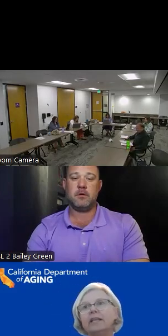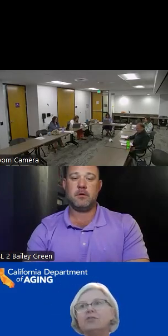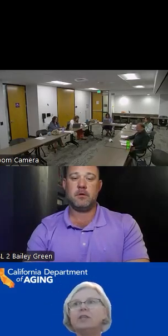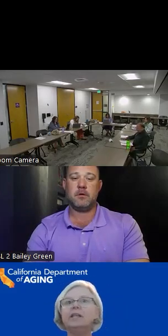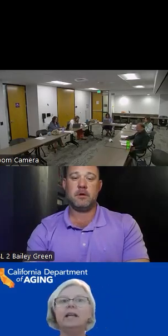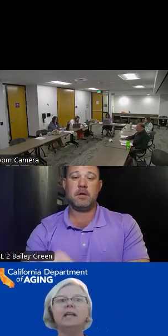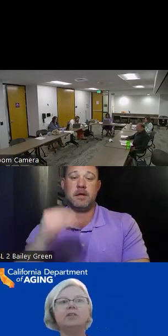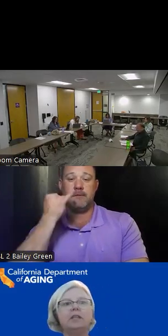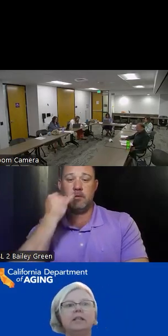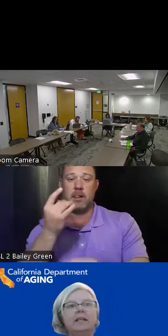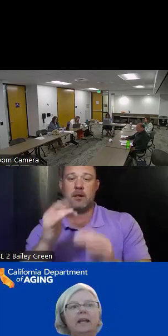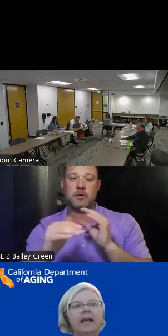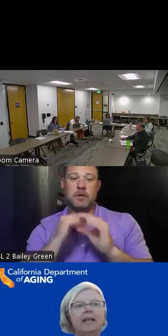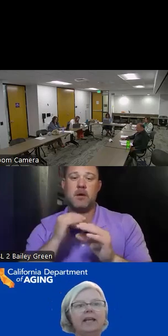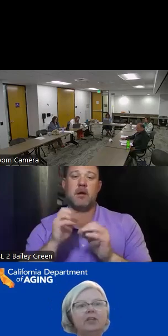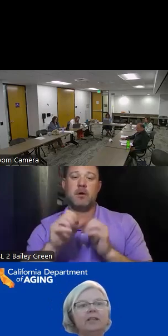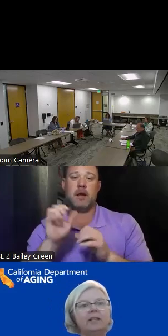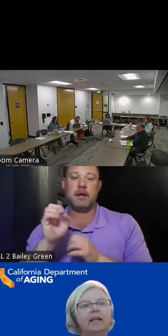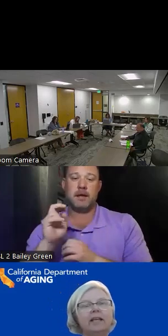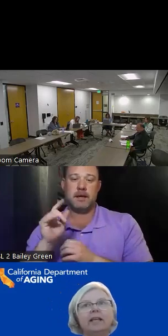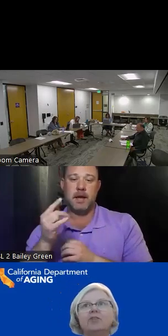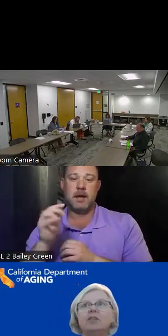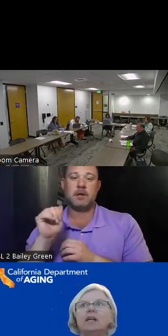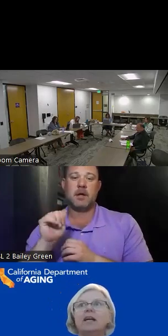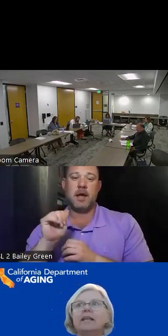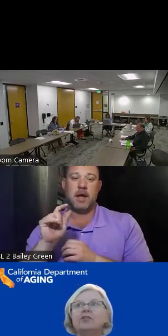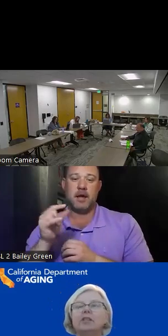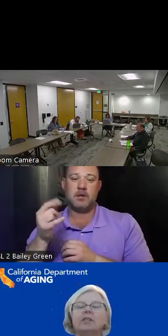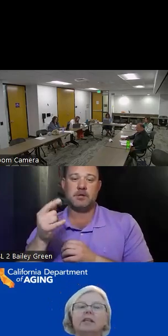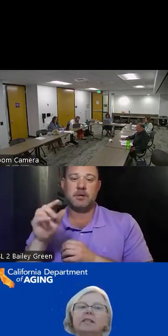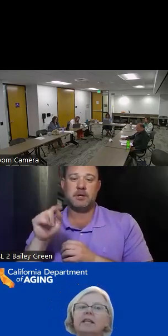Engage, ENGAGE, at aging,